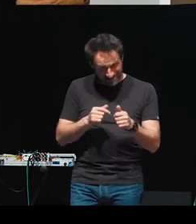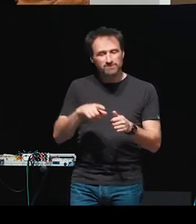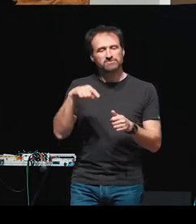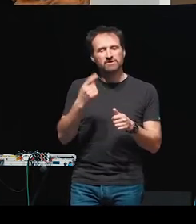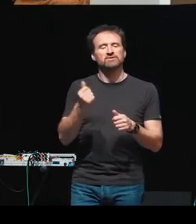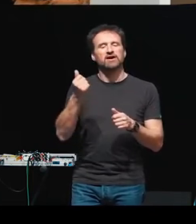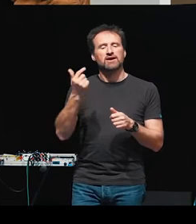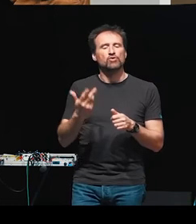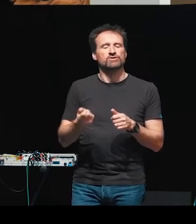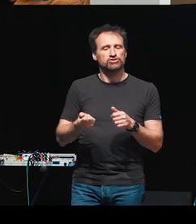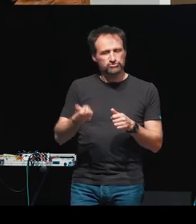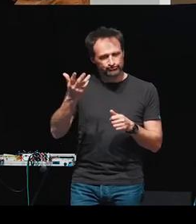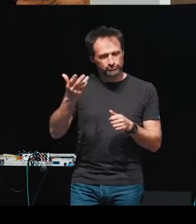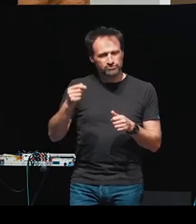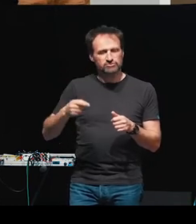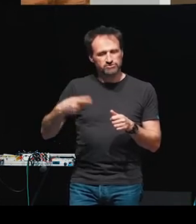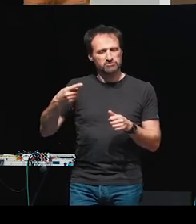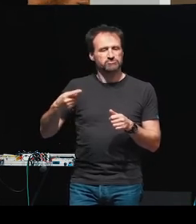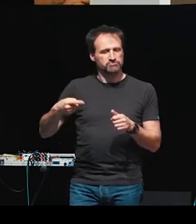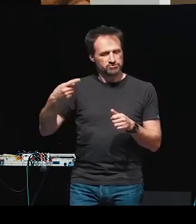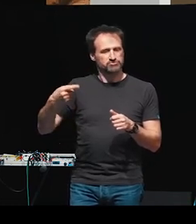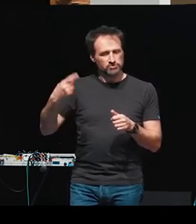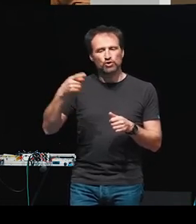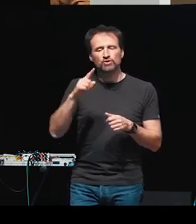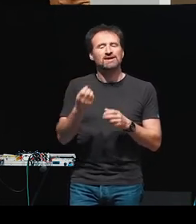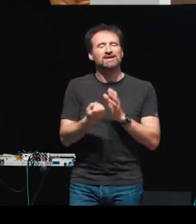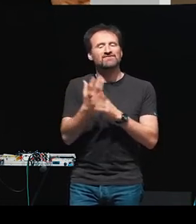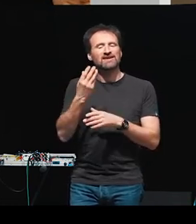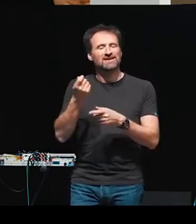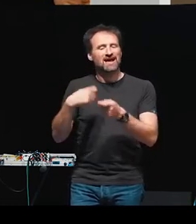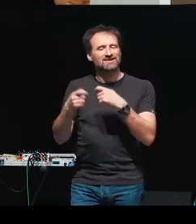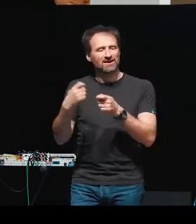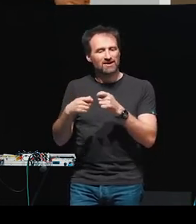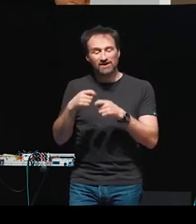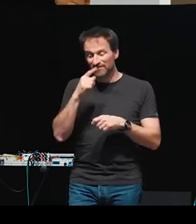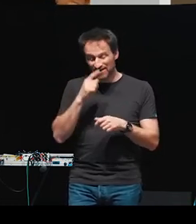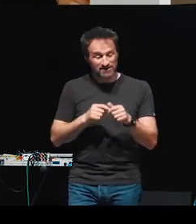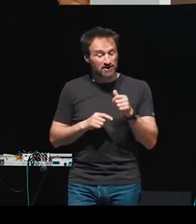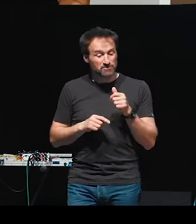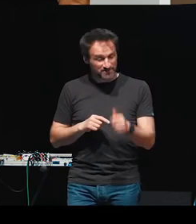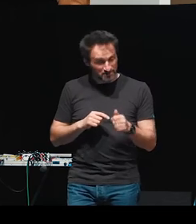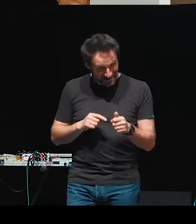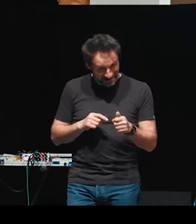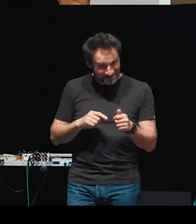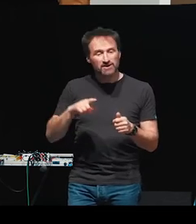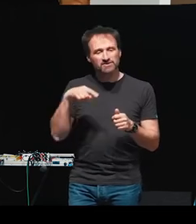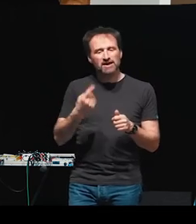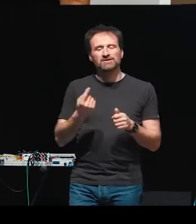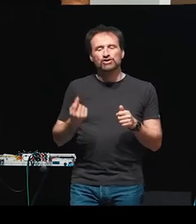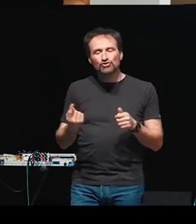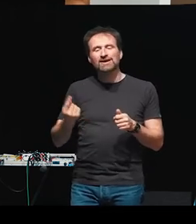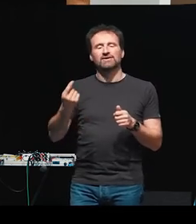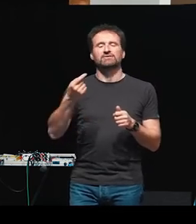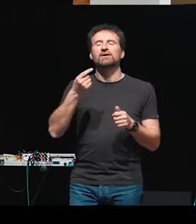that by binding this event handler. So that's saying that whenever the button is clicked, it's going to trigger the message